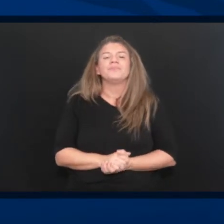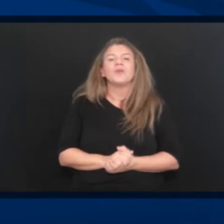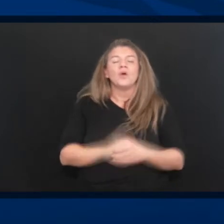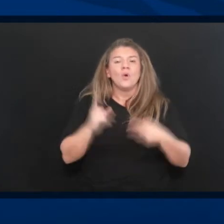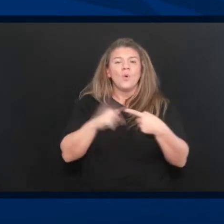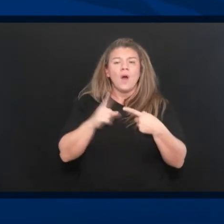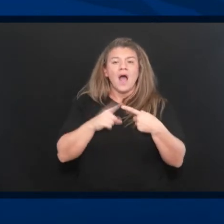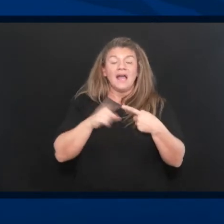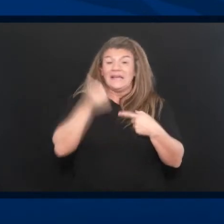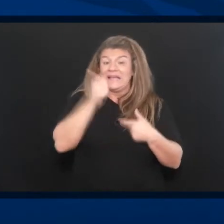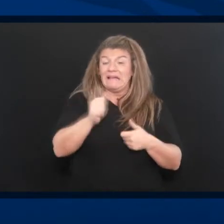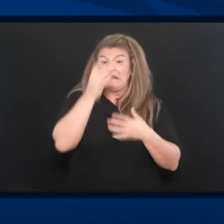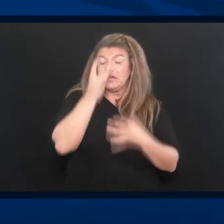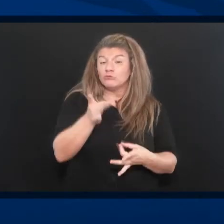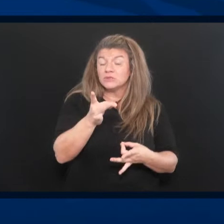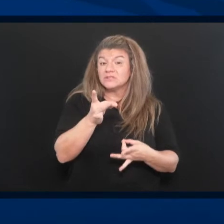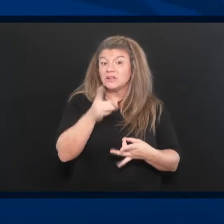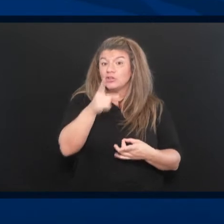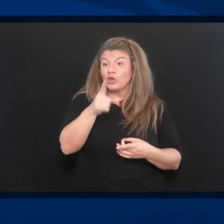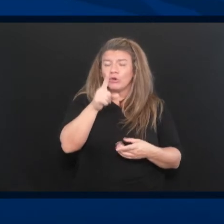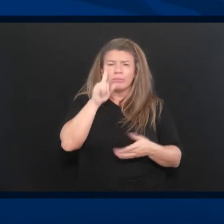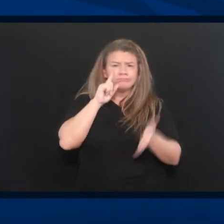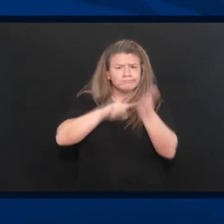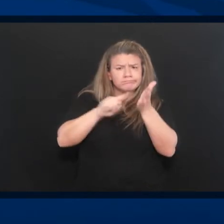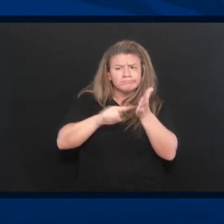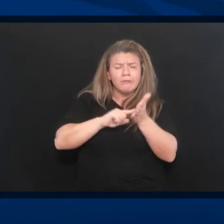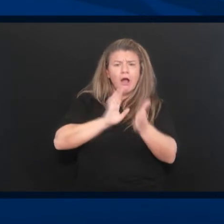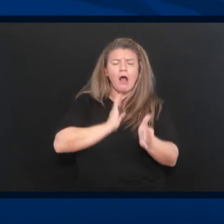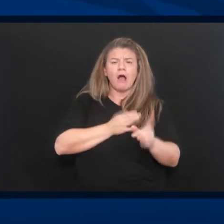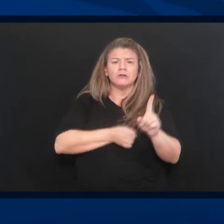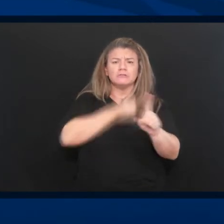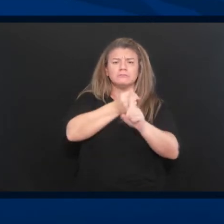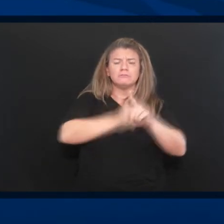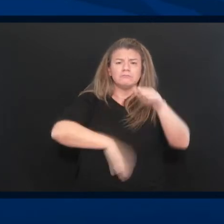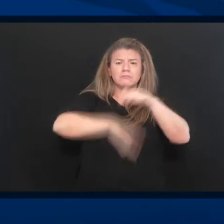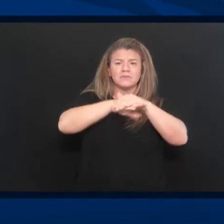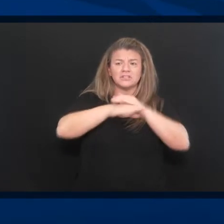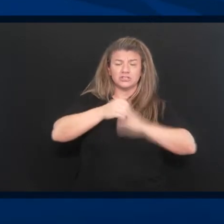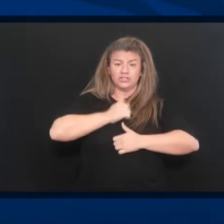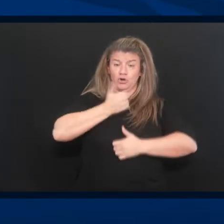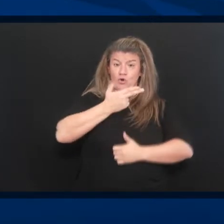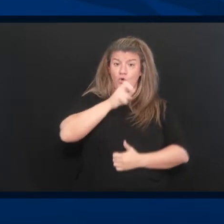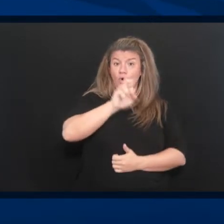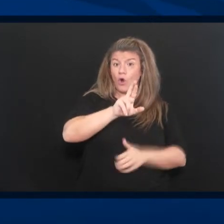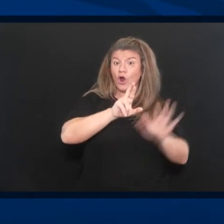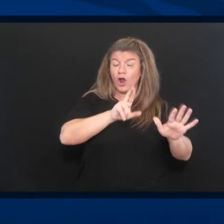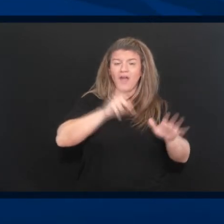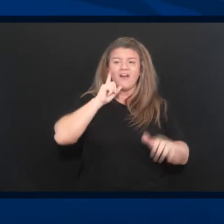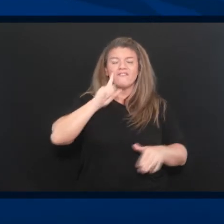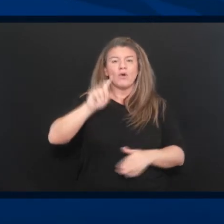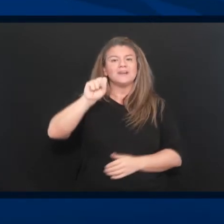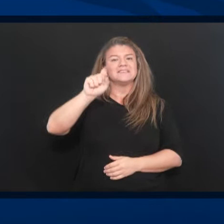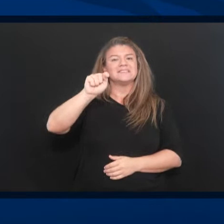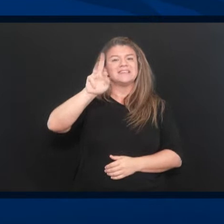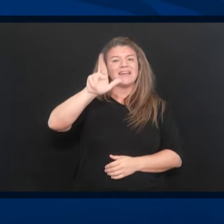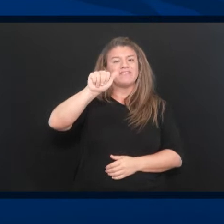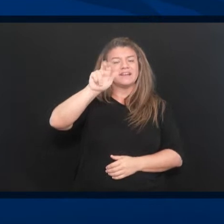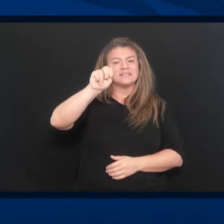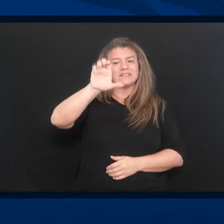there any interest in exploring the surge capabilities that we have, General Hoyer, as far as ramping St. Francis up, or at